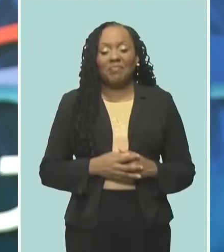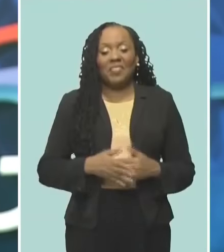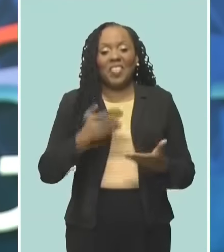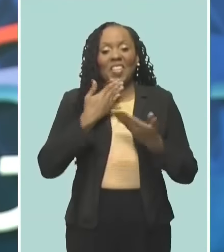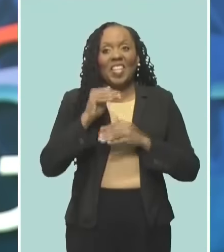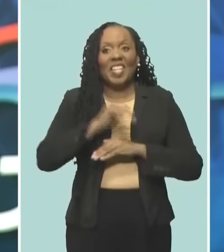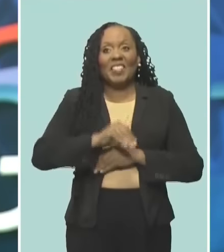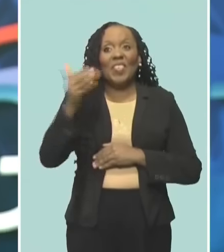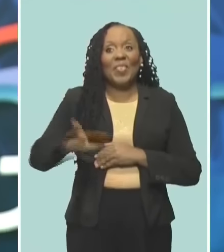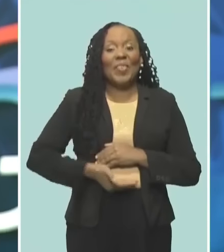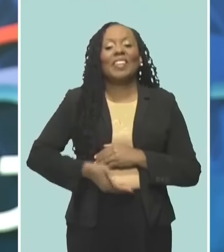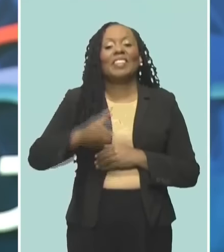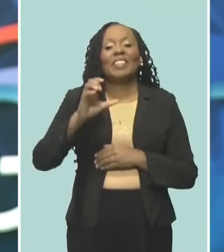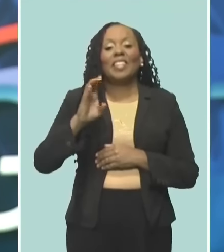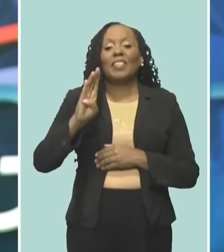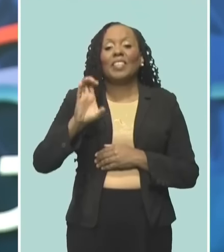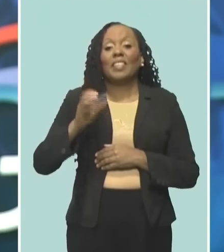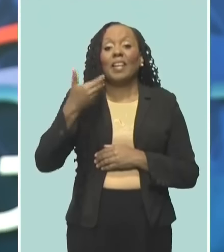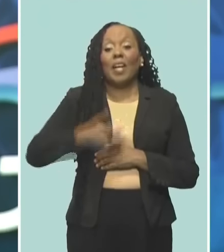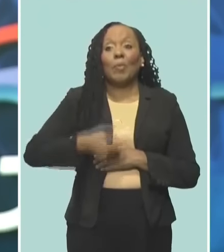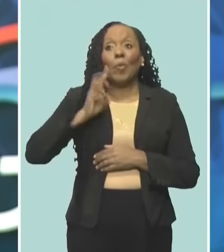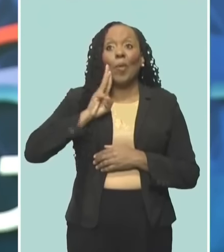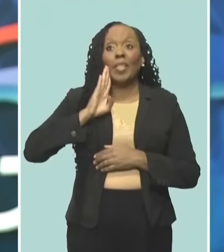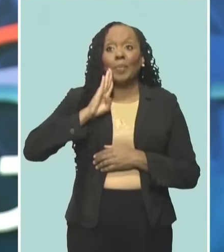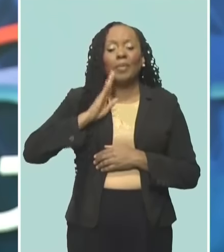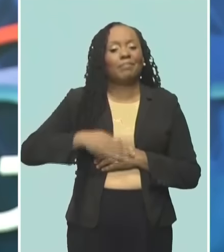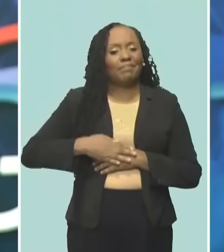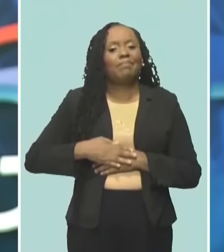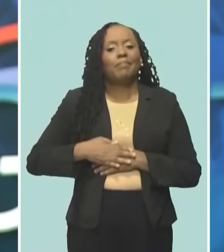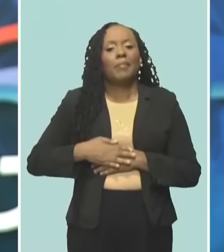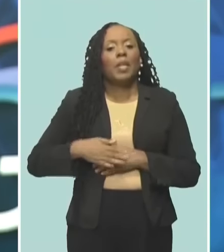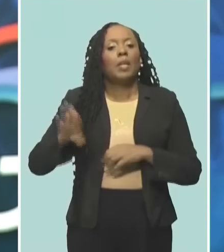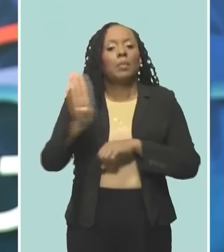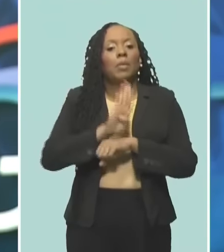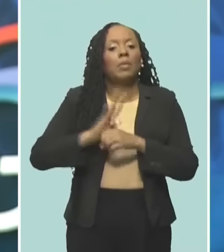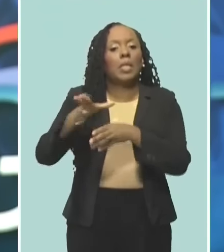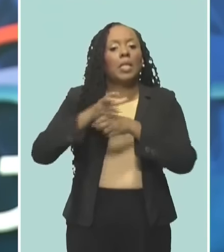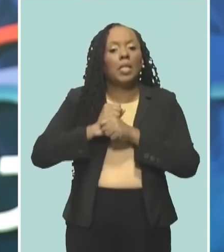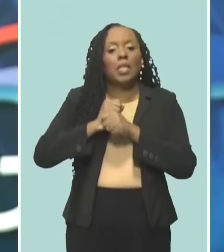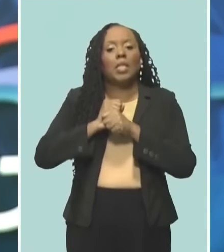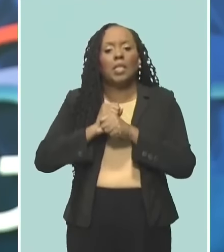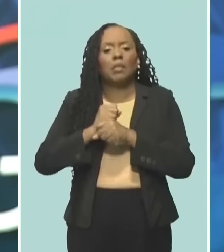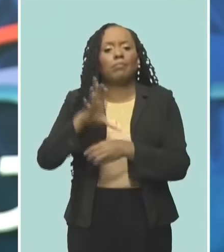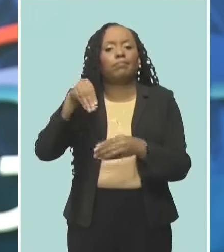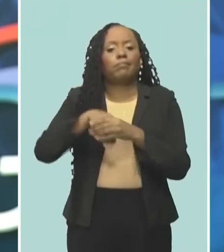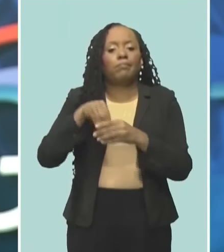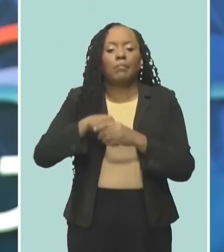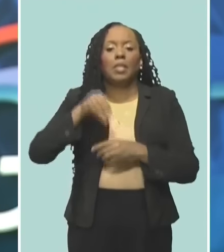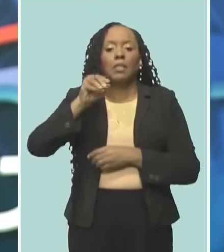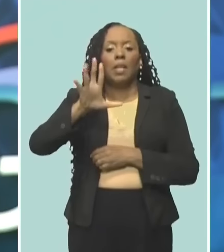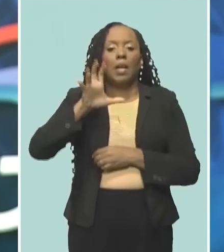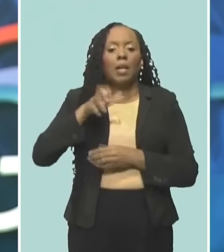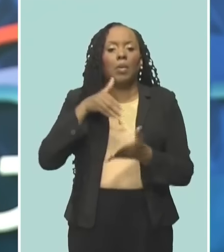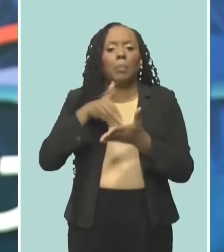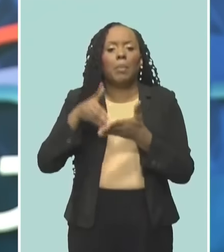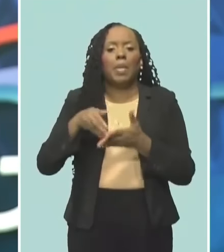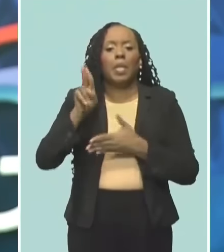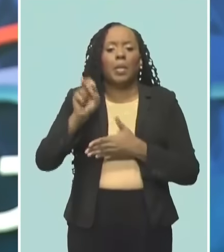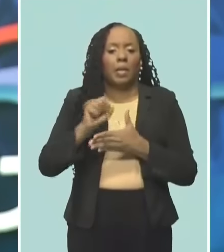Good evening and welcome to the CBC NewsNight. I'm Wendy Burke with the details. Barbados has received a much-needed boost in the sum